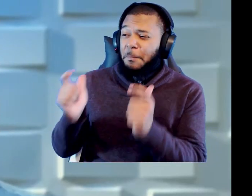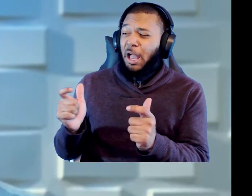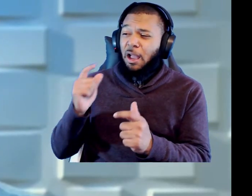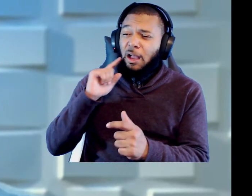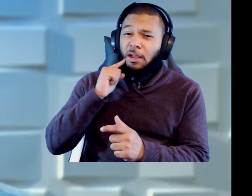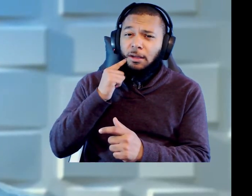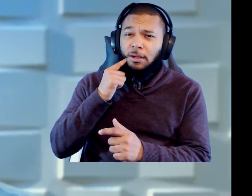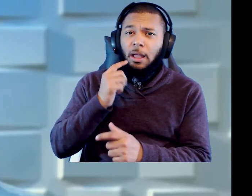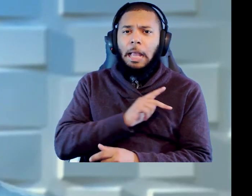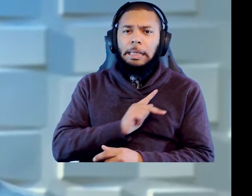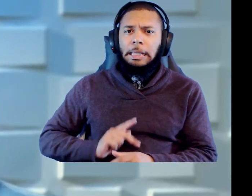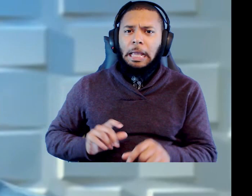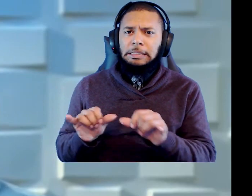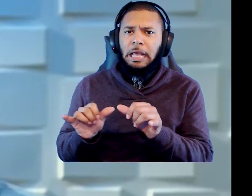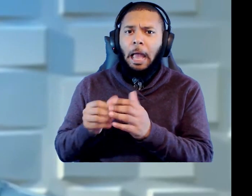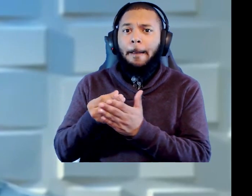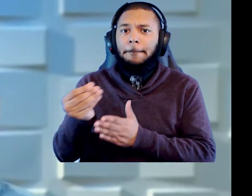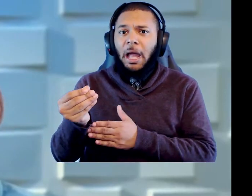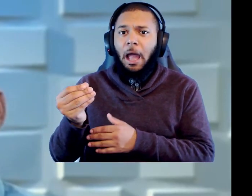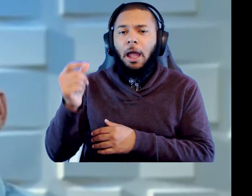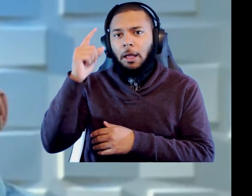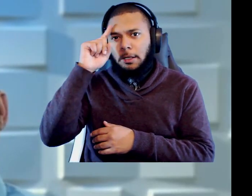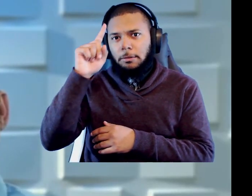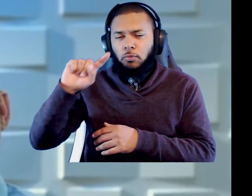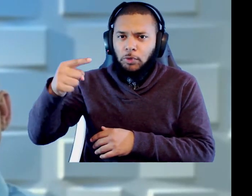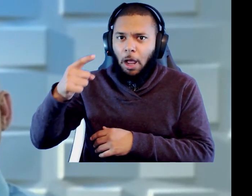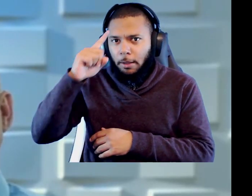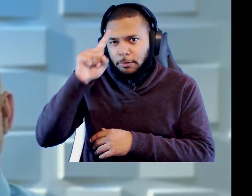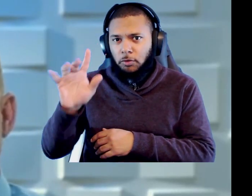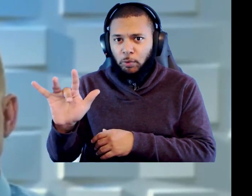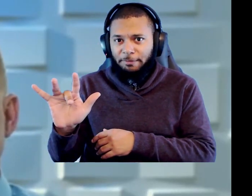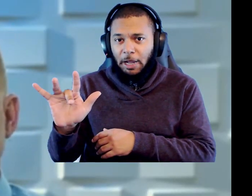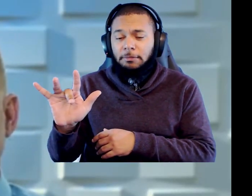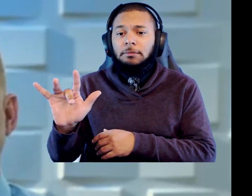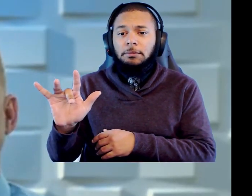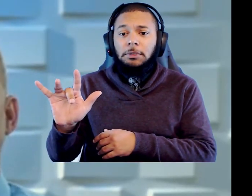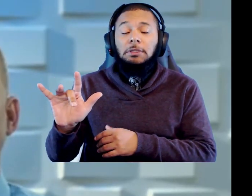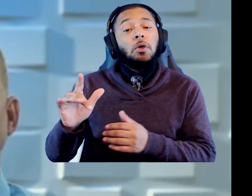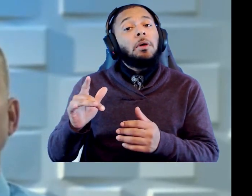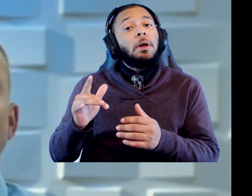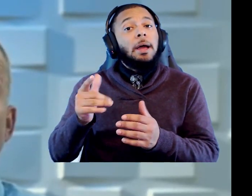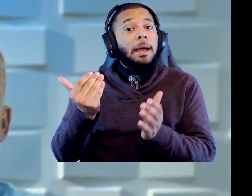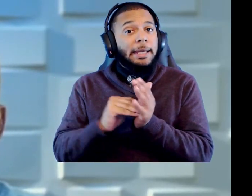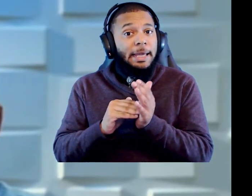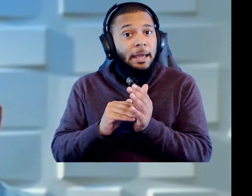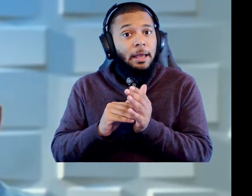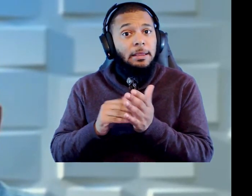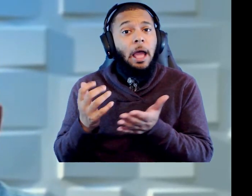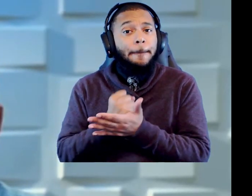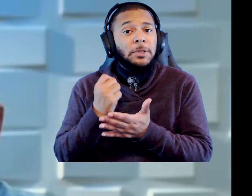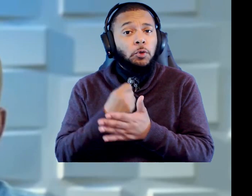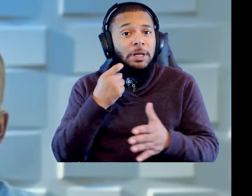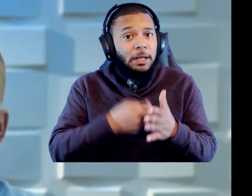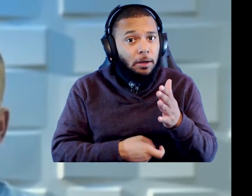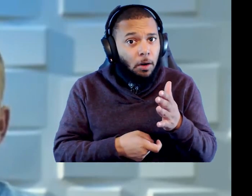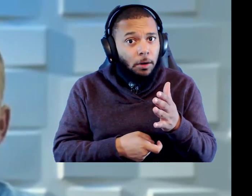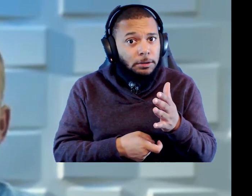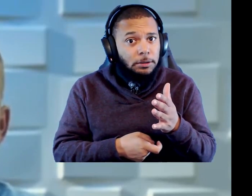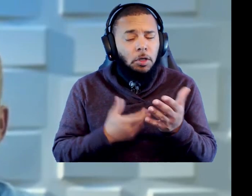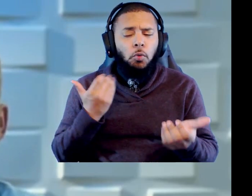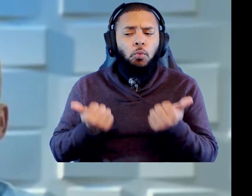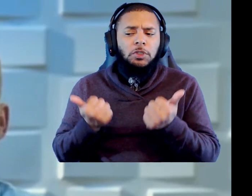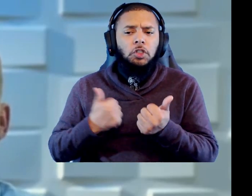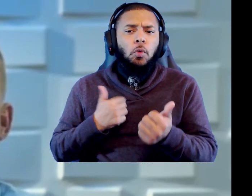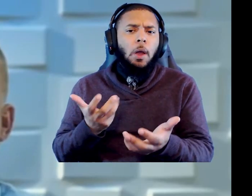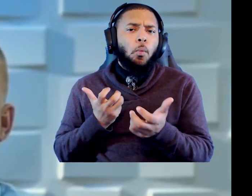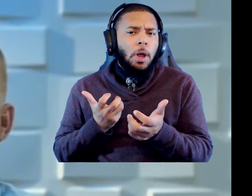for $1.25. Now the opportunity cost is, again, voluntary. What do I want? What exactly do I